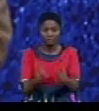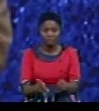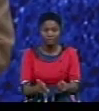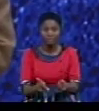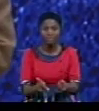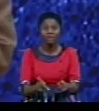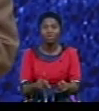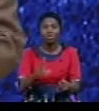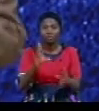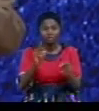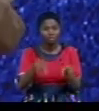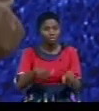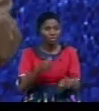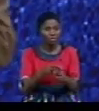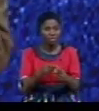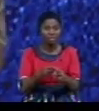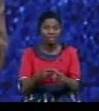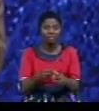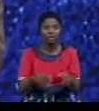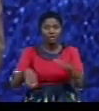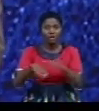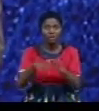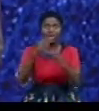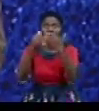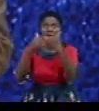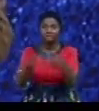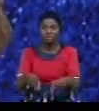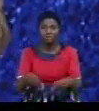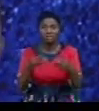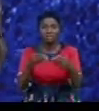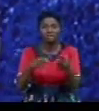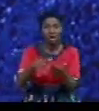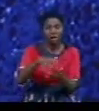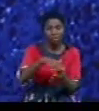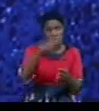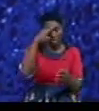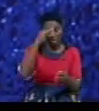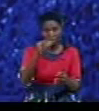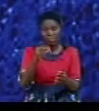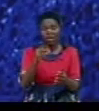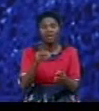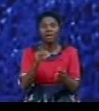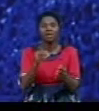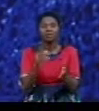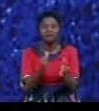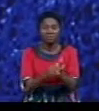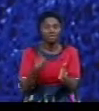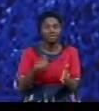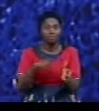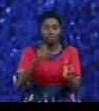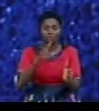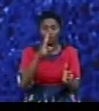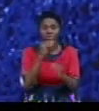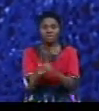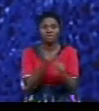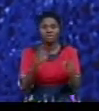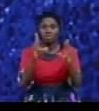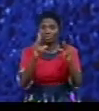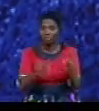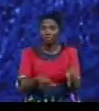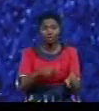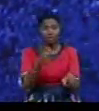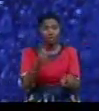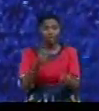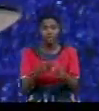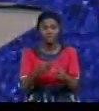among men whereby where most be saved we must be saved there's no other Faith all those